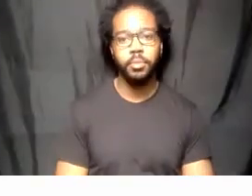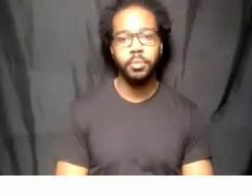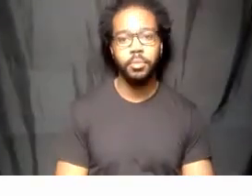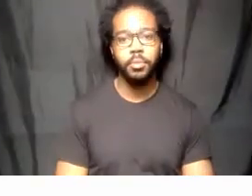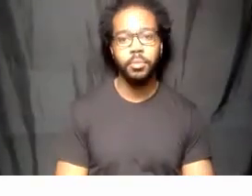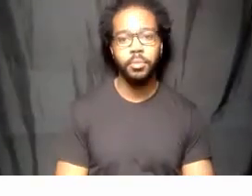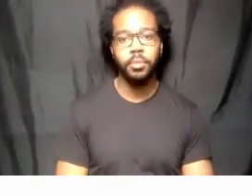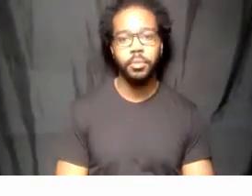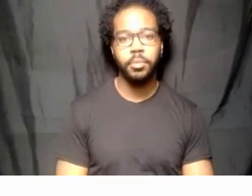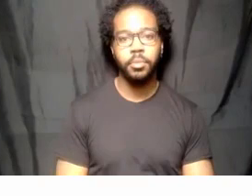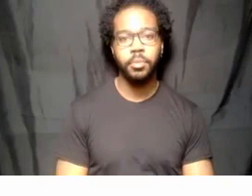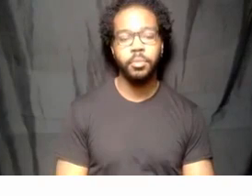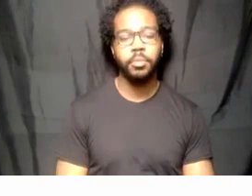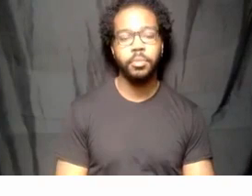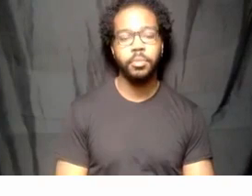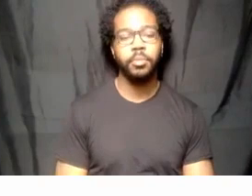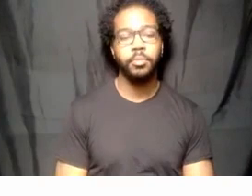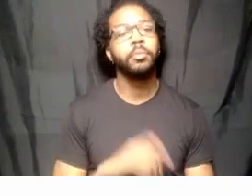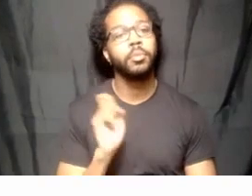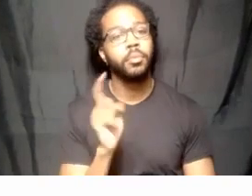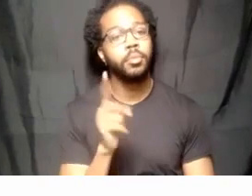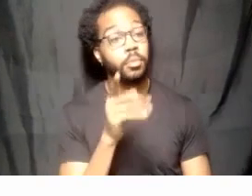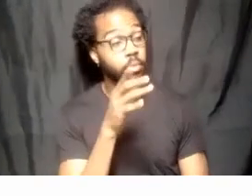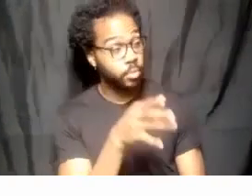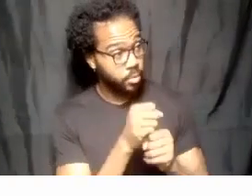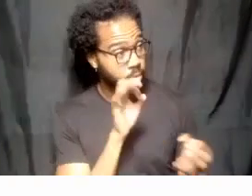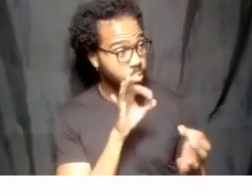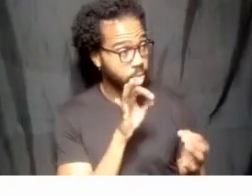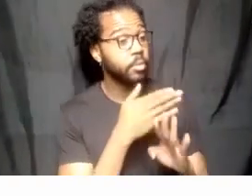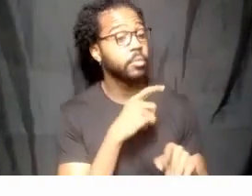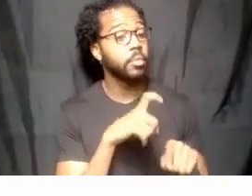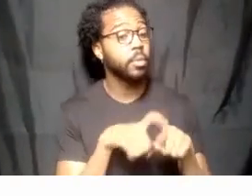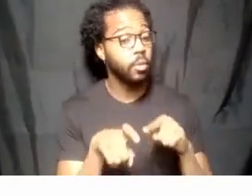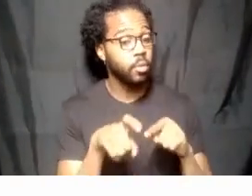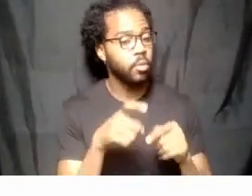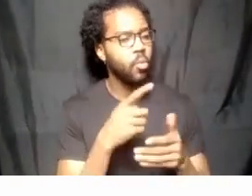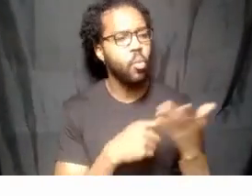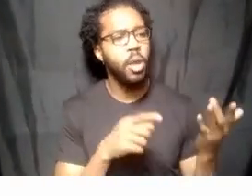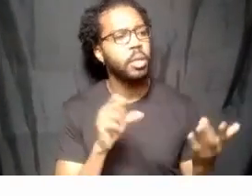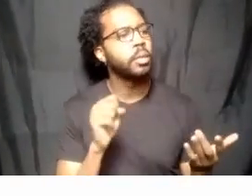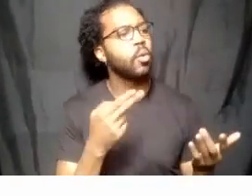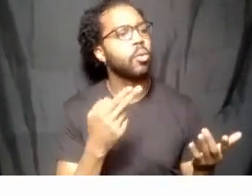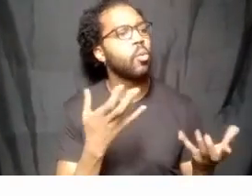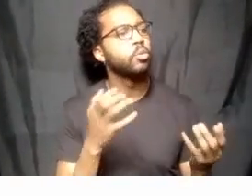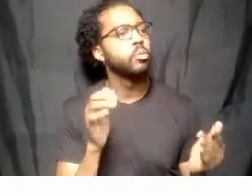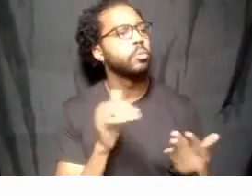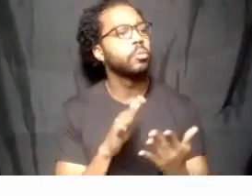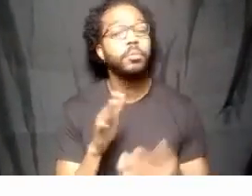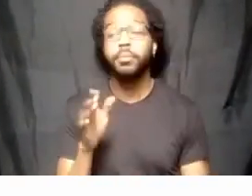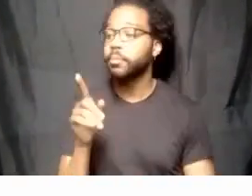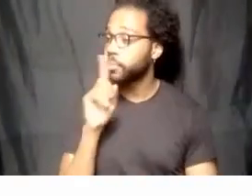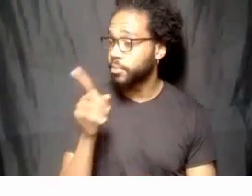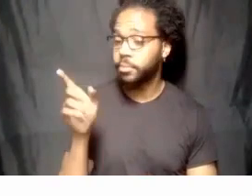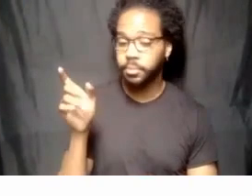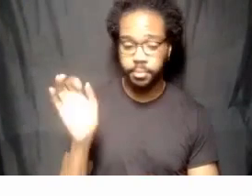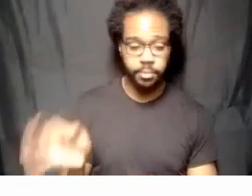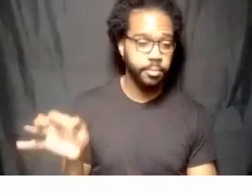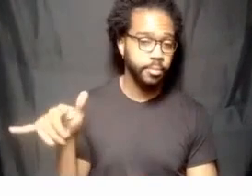Will you take input before the call on what burning issues stakeholders would like you to address? Absolutely.